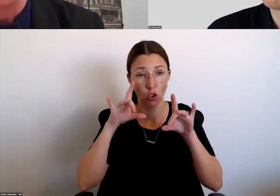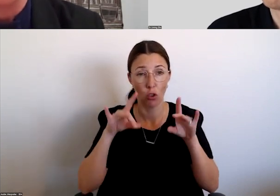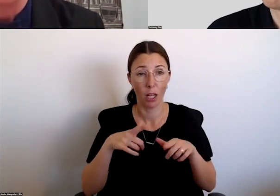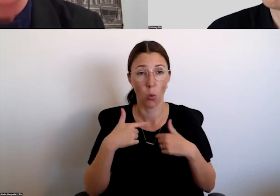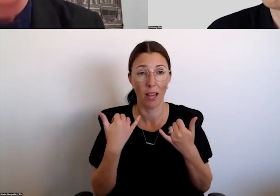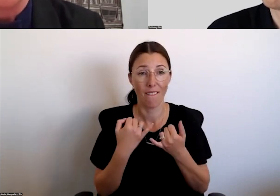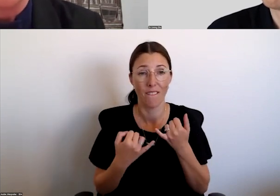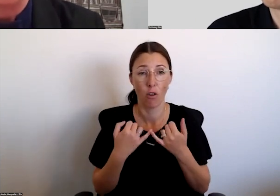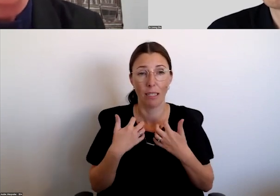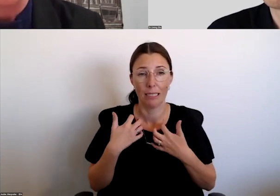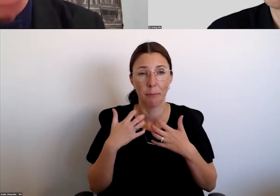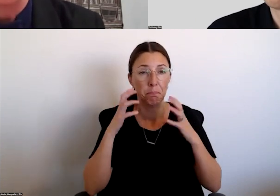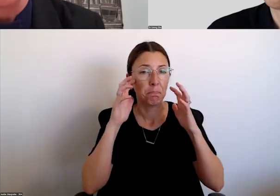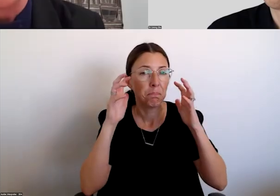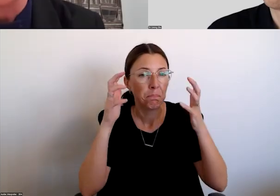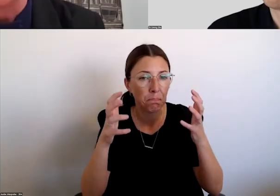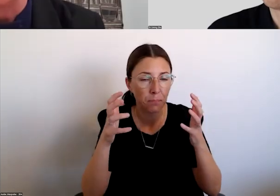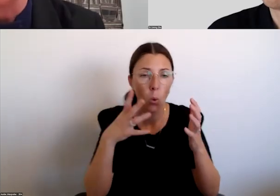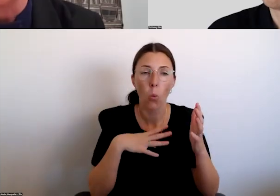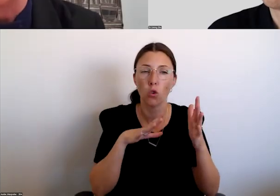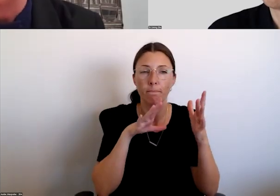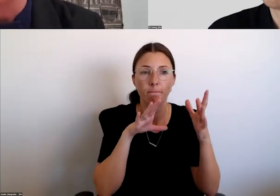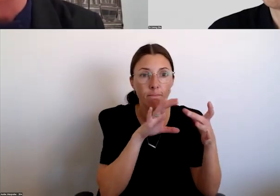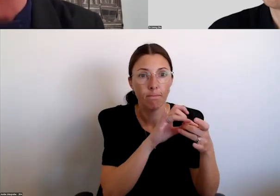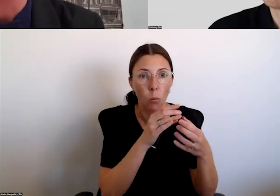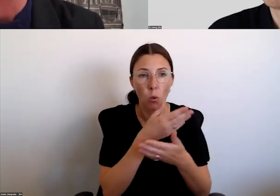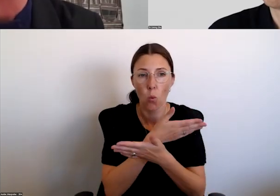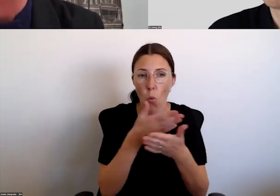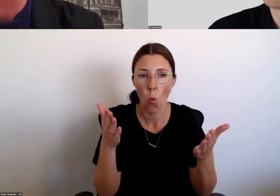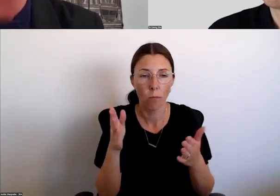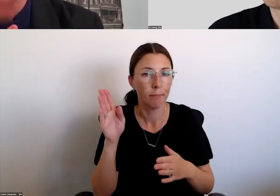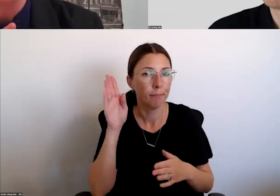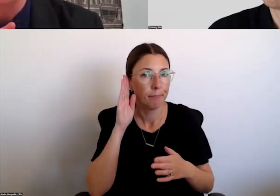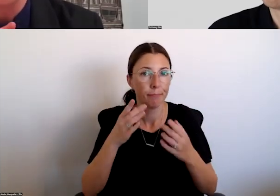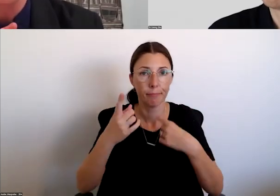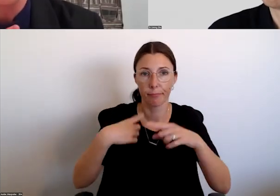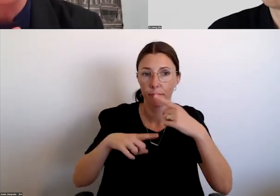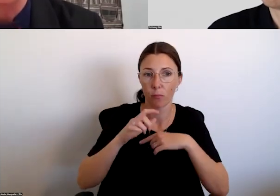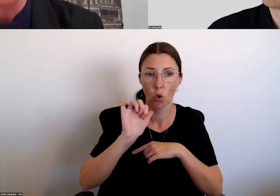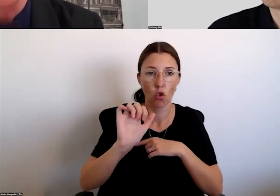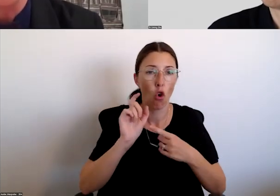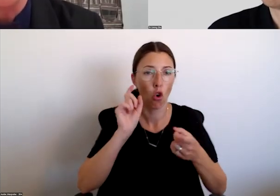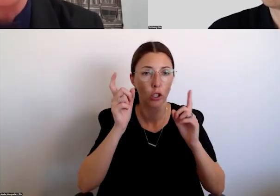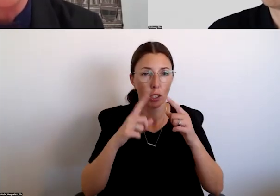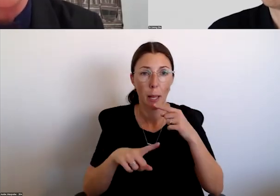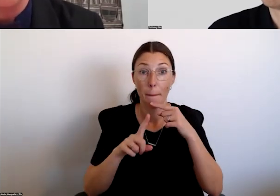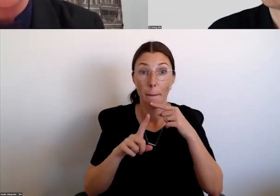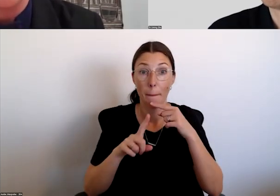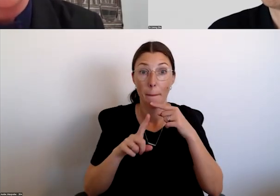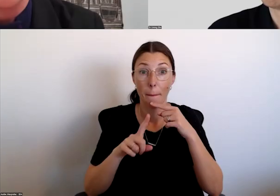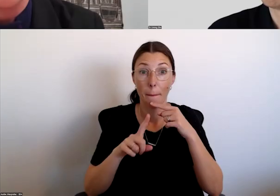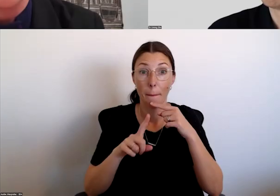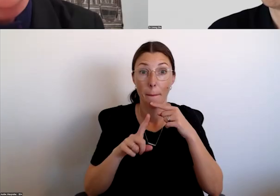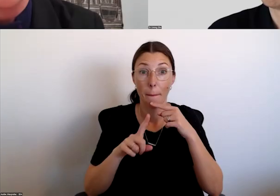keen to connect with you all and hear your concerns and hear ideally as well some of your solutions